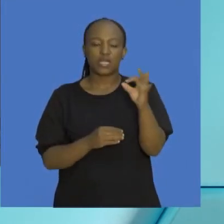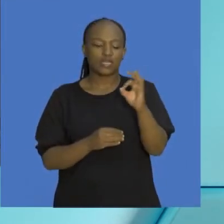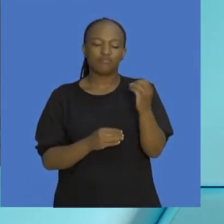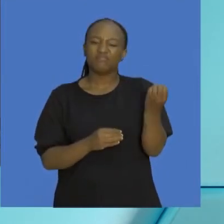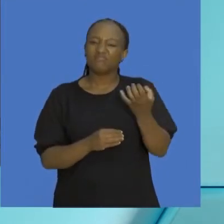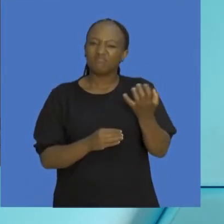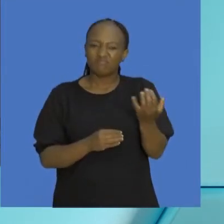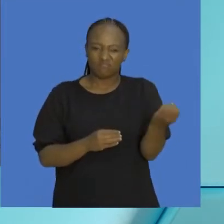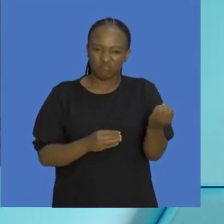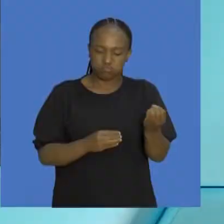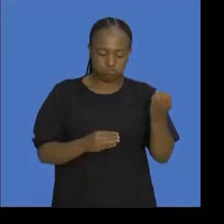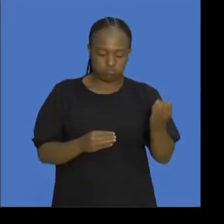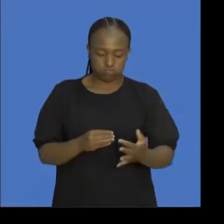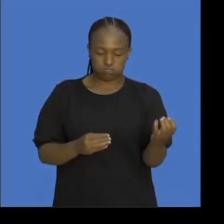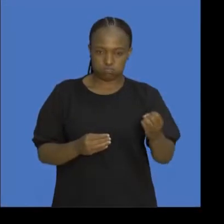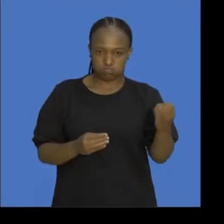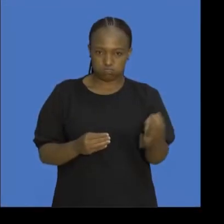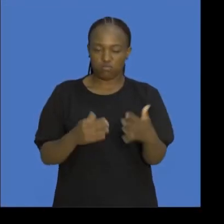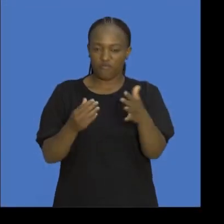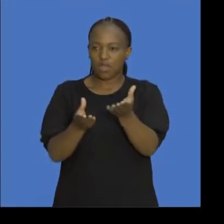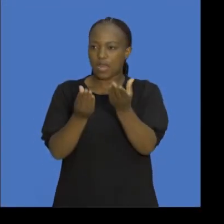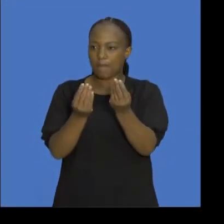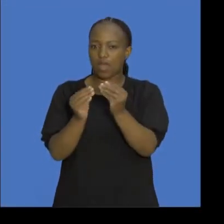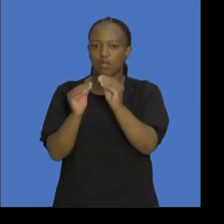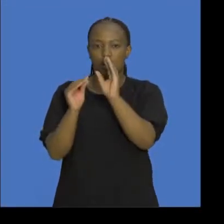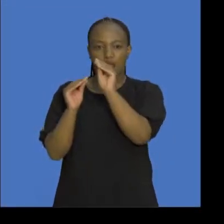us. Then the second observation is 2,